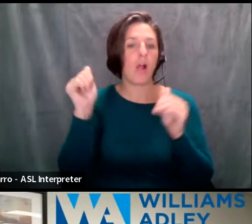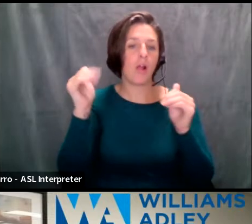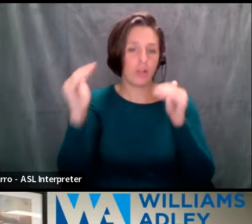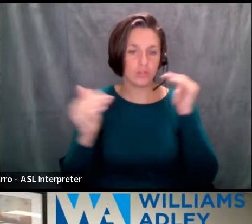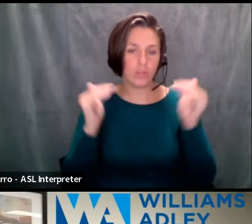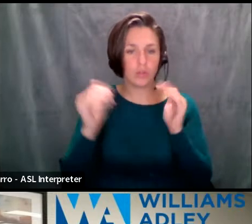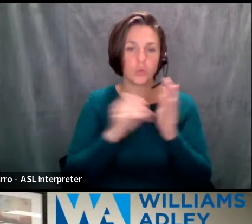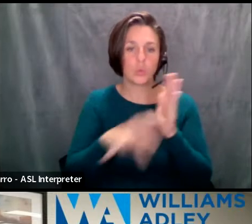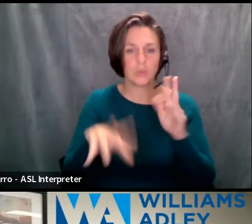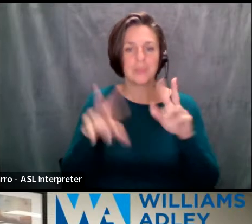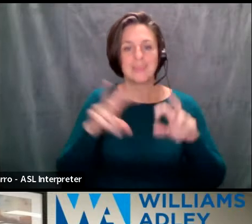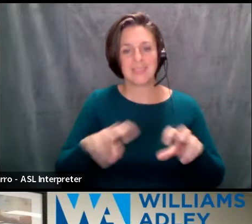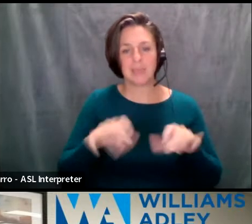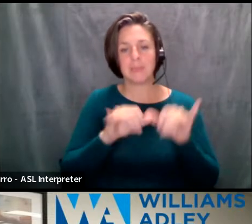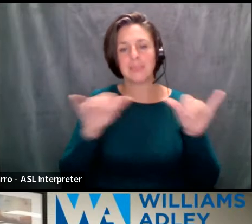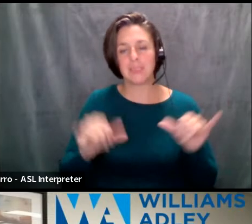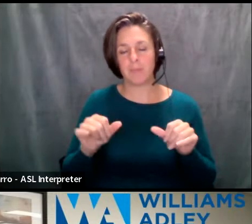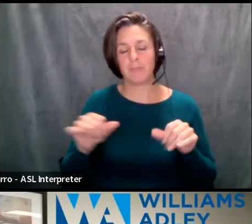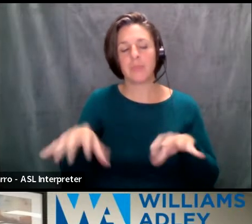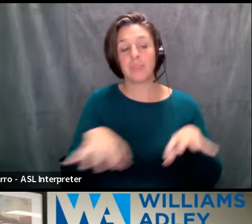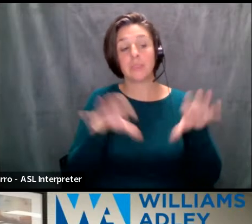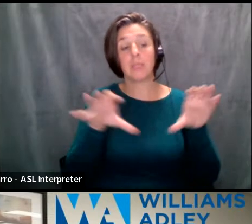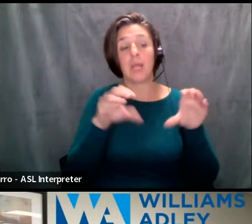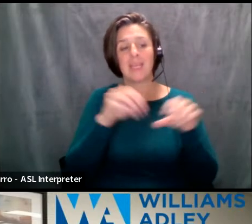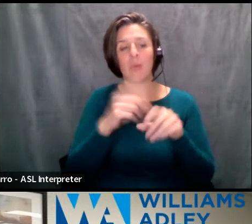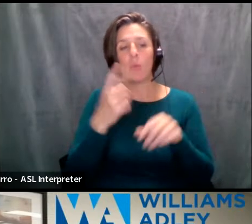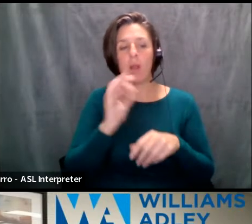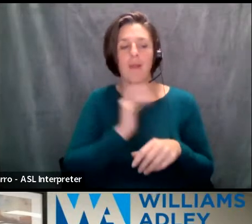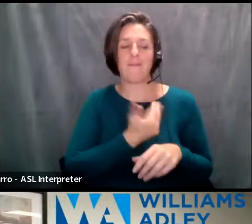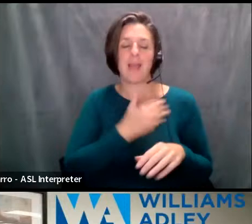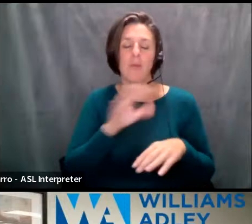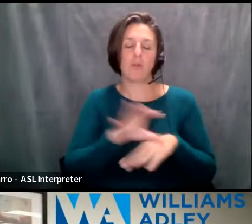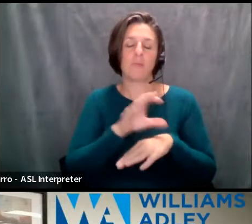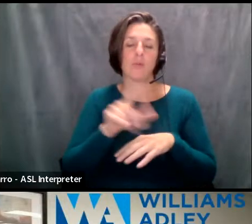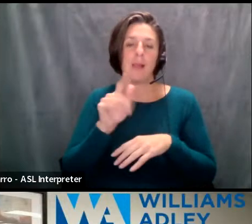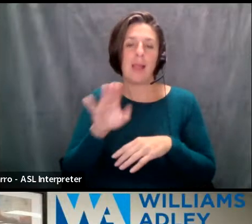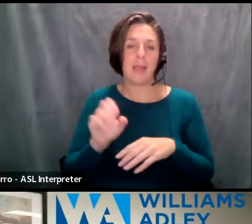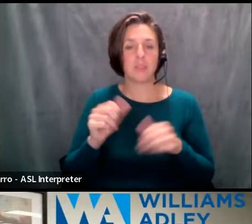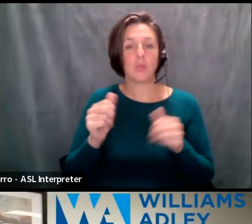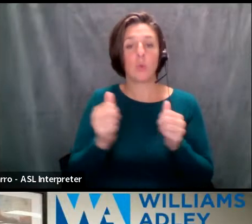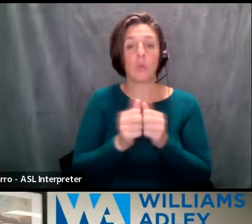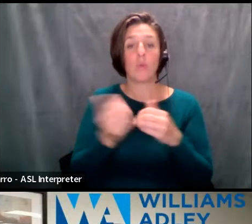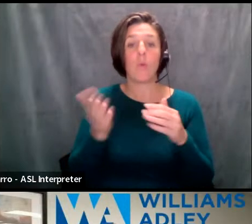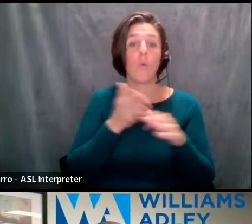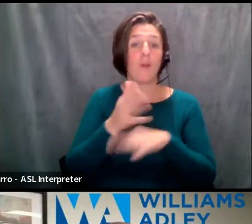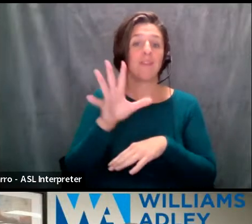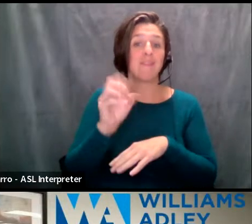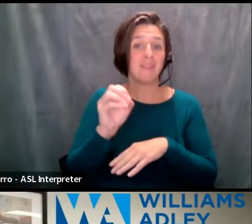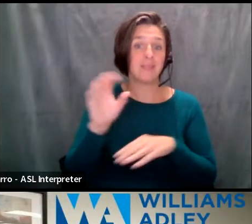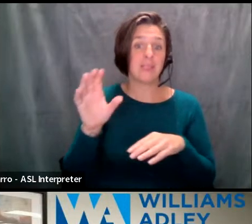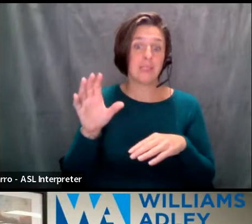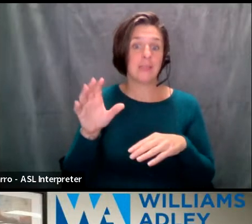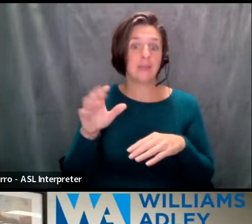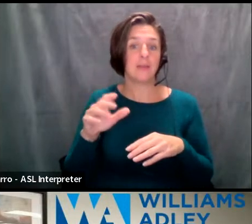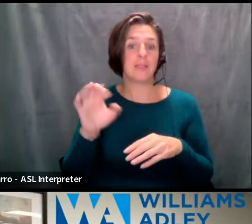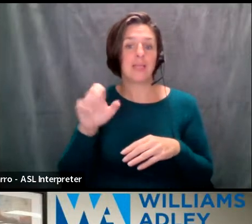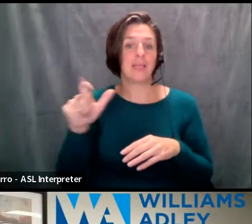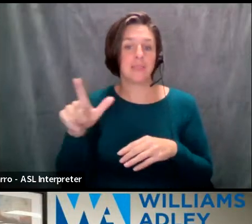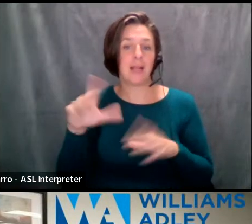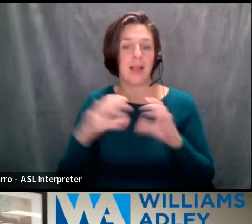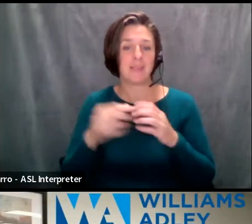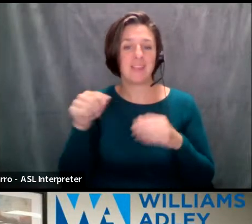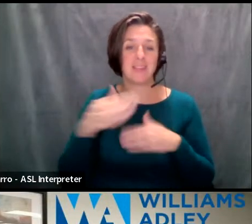in one of our computer labs. With over 50 ESL classes, this process usually takes 4